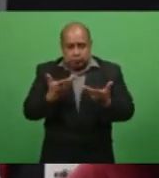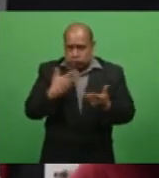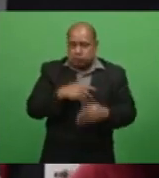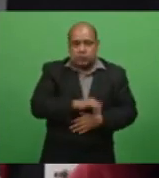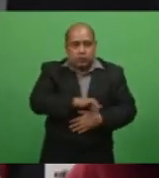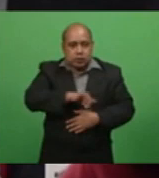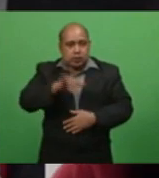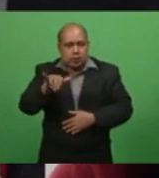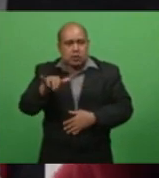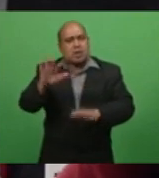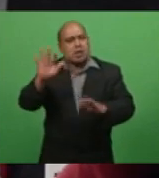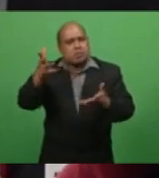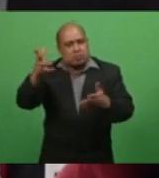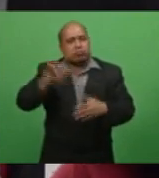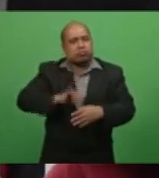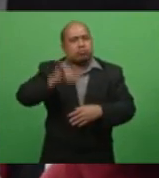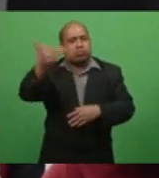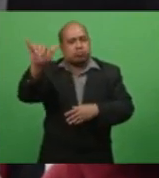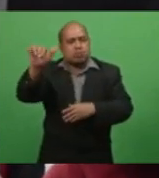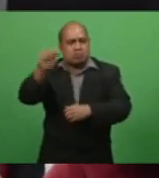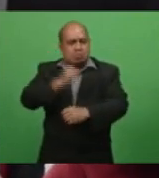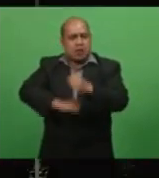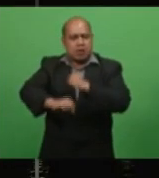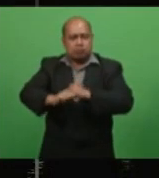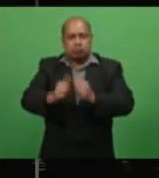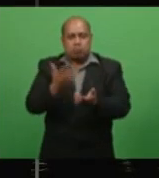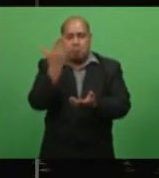direct a film, to be an actor, etc.